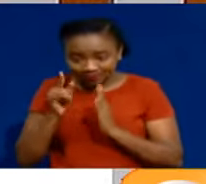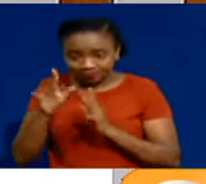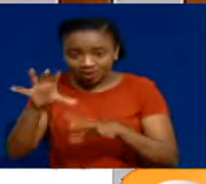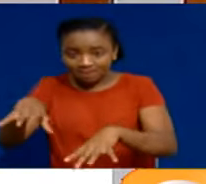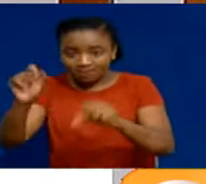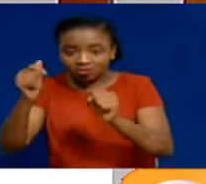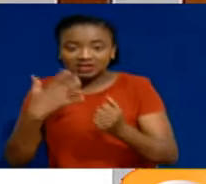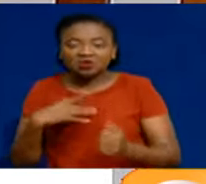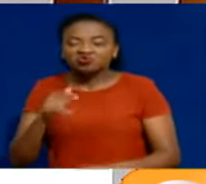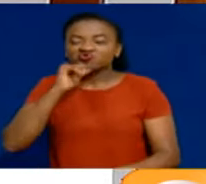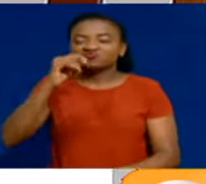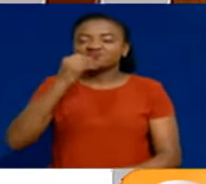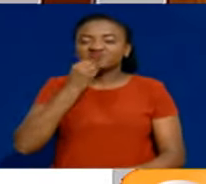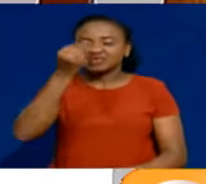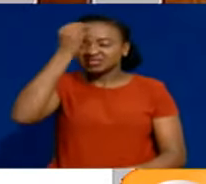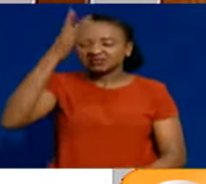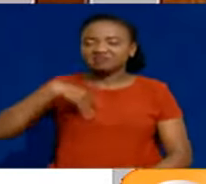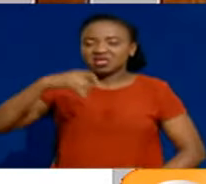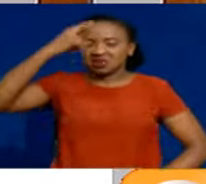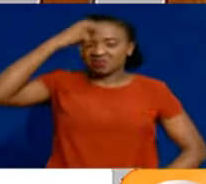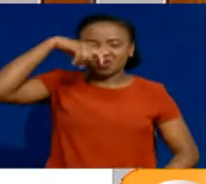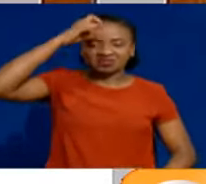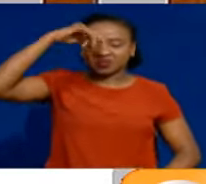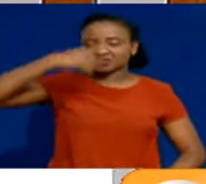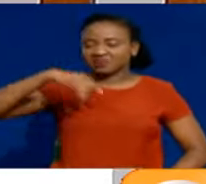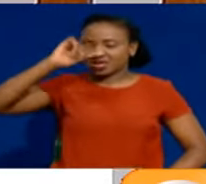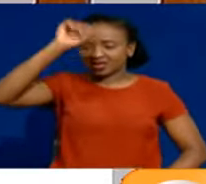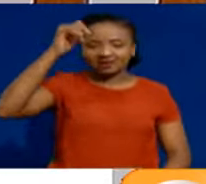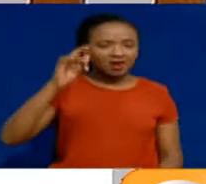Don't be more wise or clever than your boss.